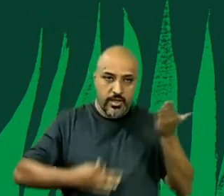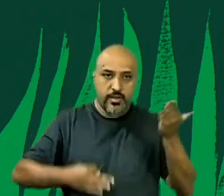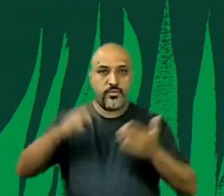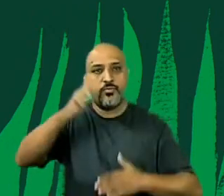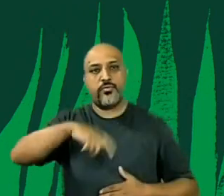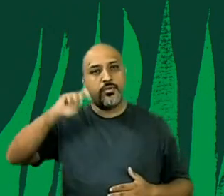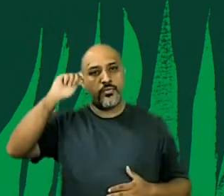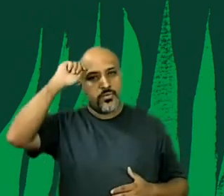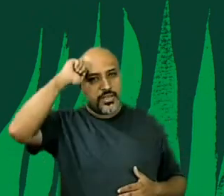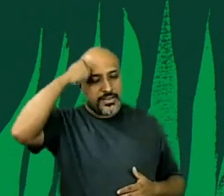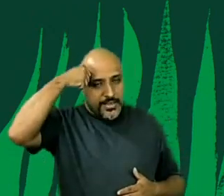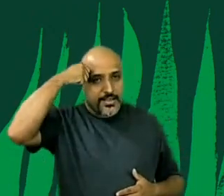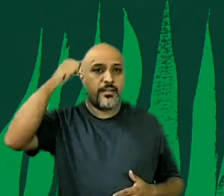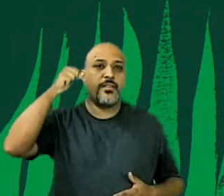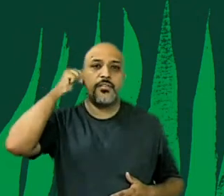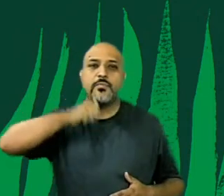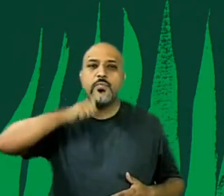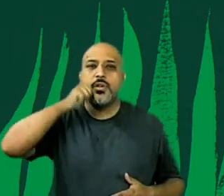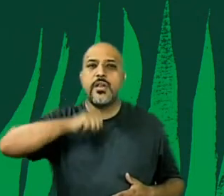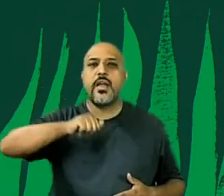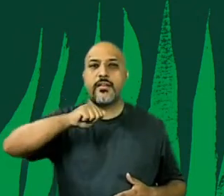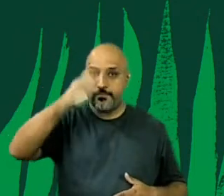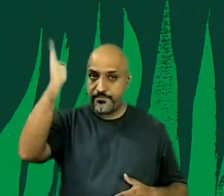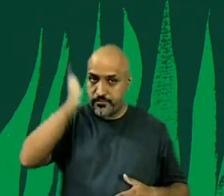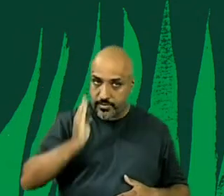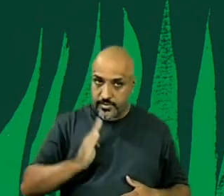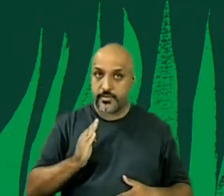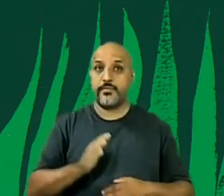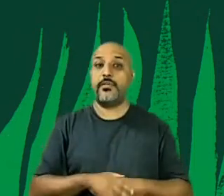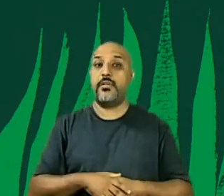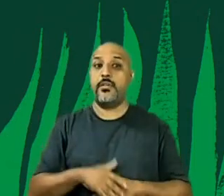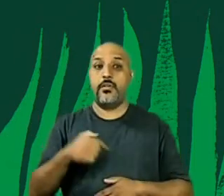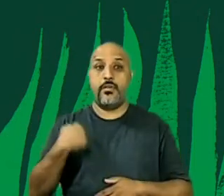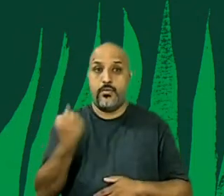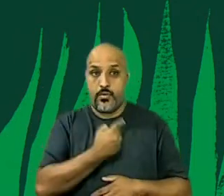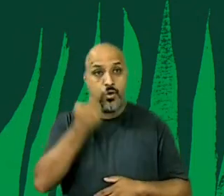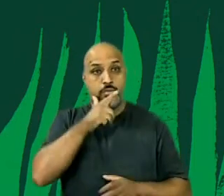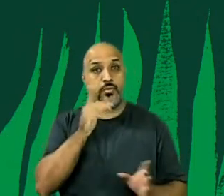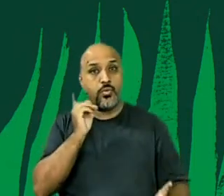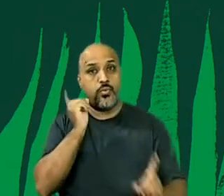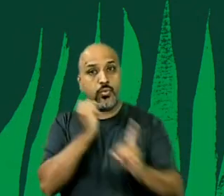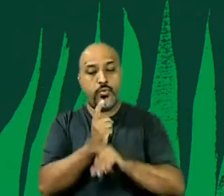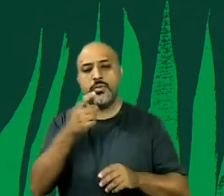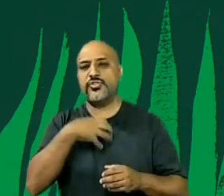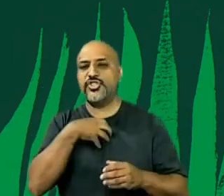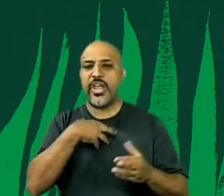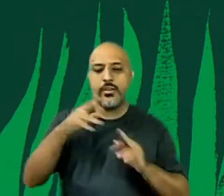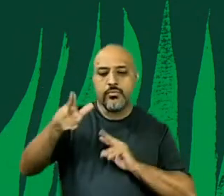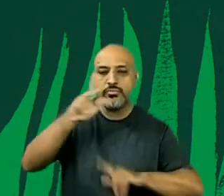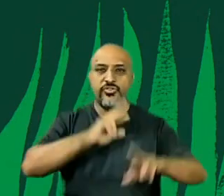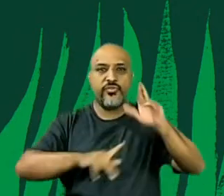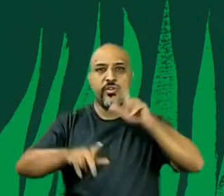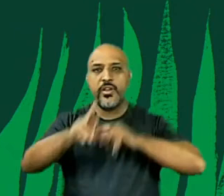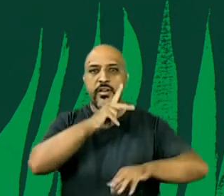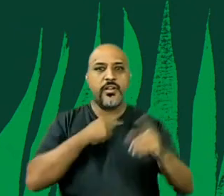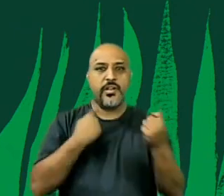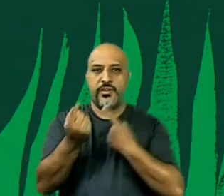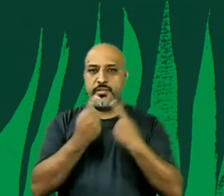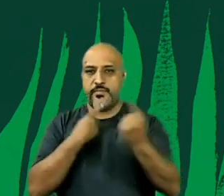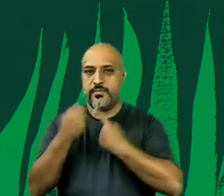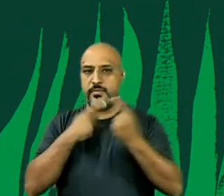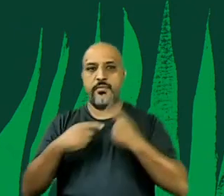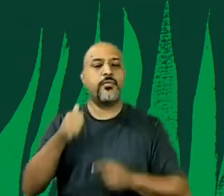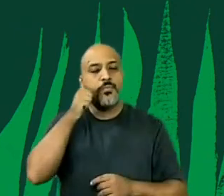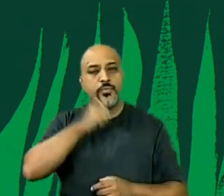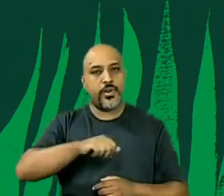Black writers, the Black women writers in Brazil, their writing, we find more a way of dialoguing